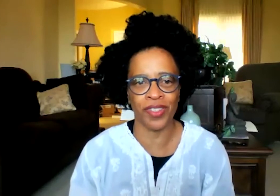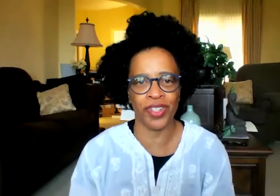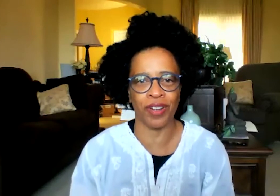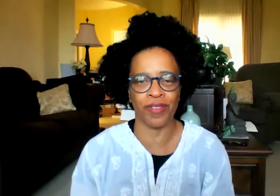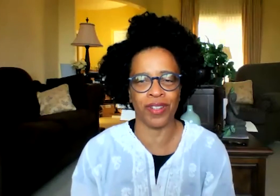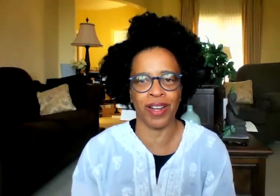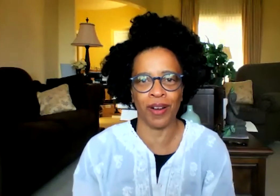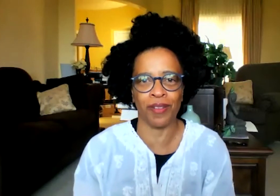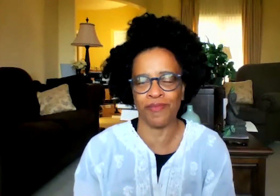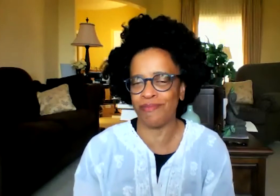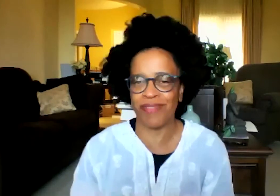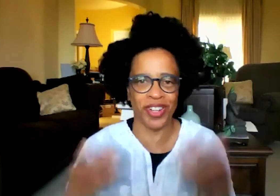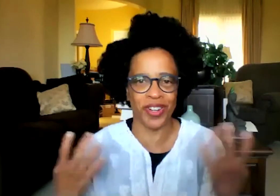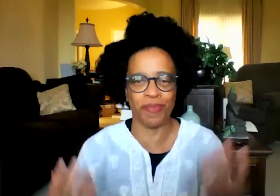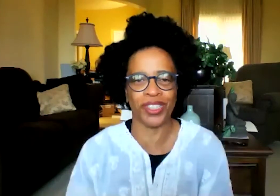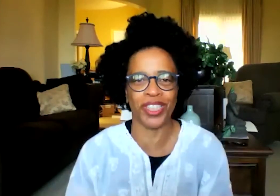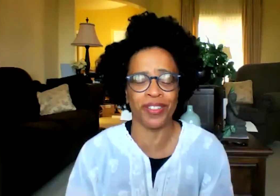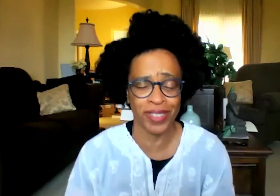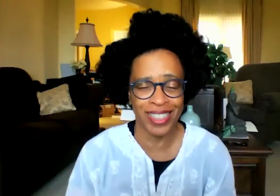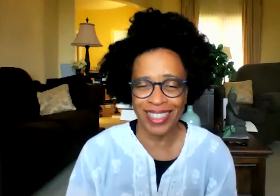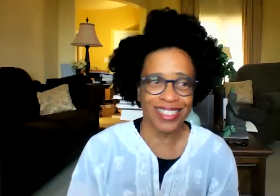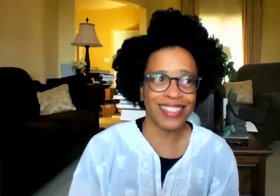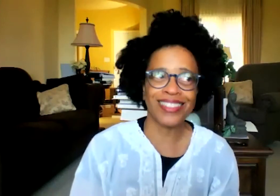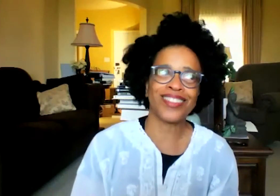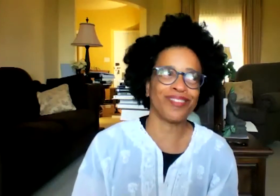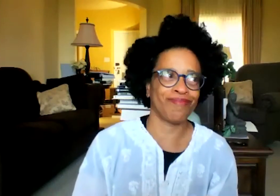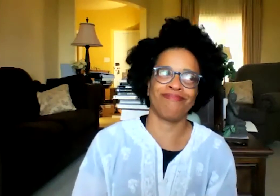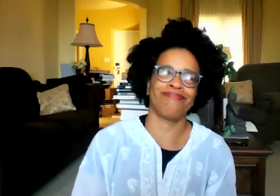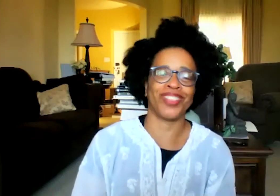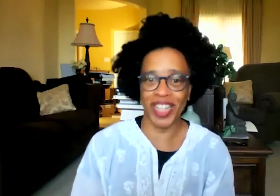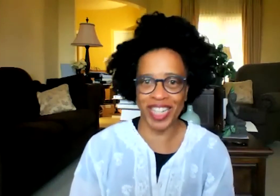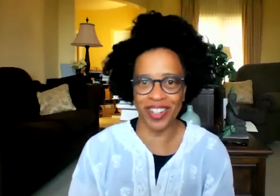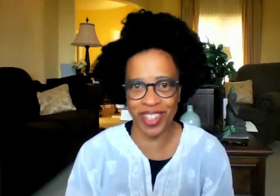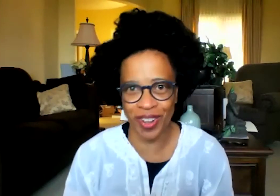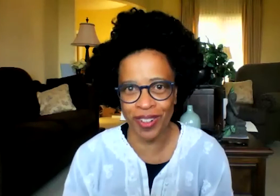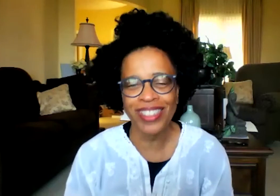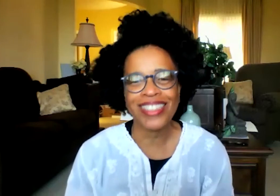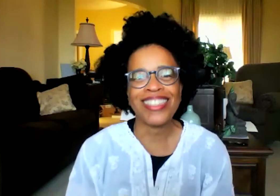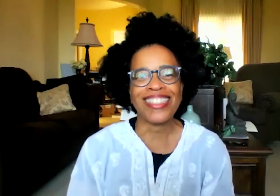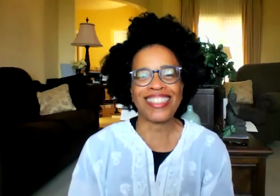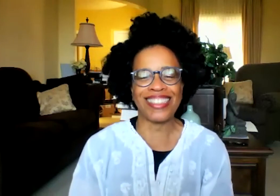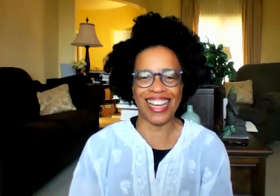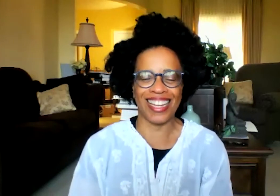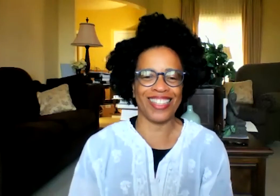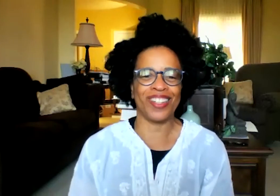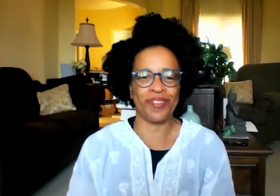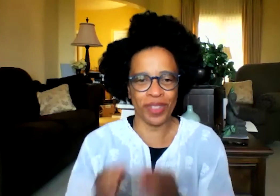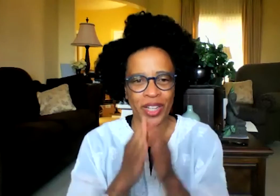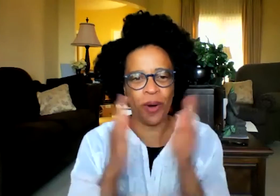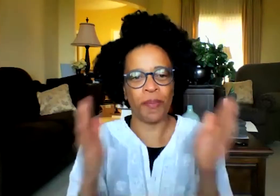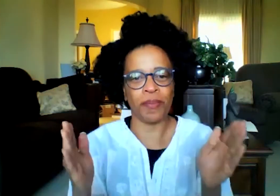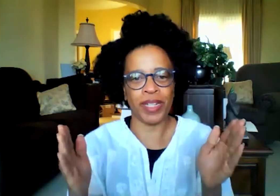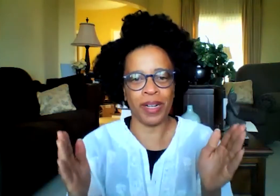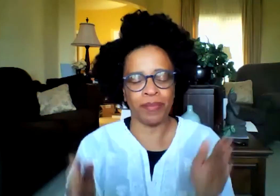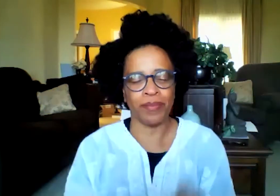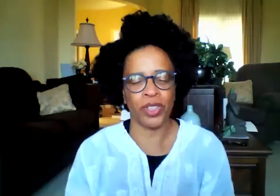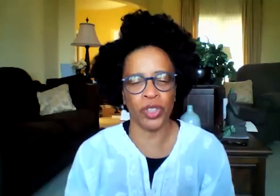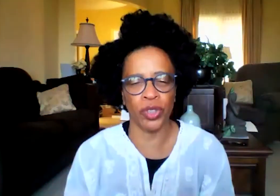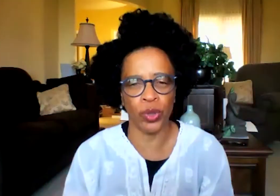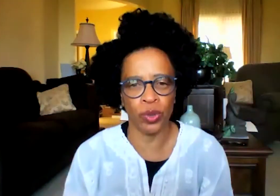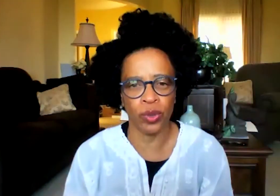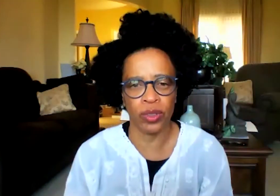one of the shelves on our shared bookshelf 30 years ago that really opened me